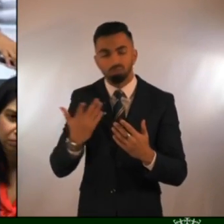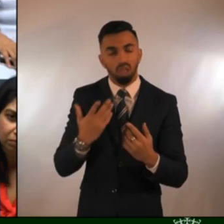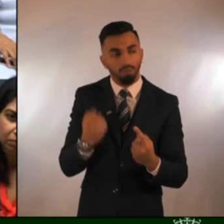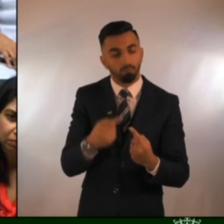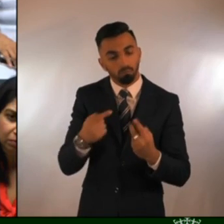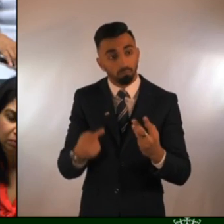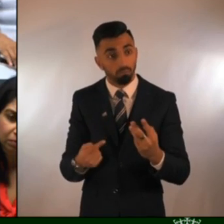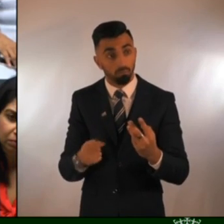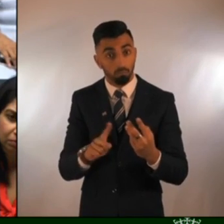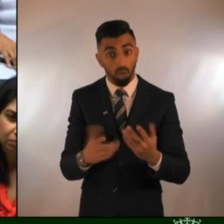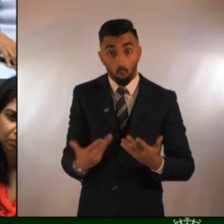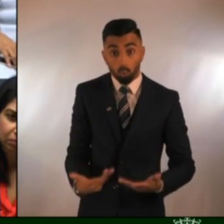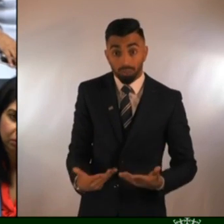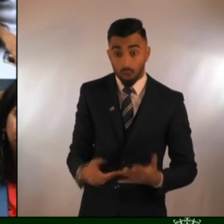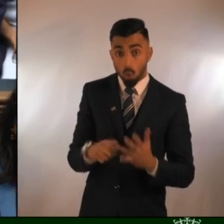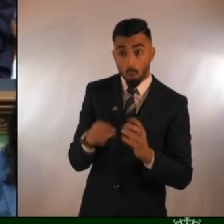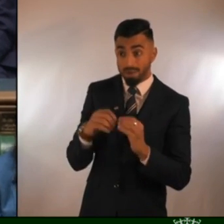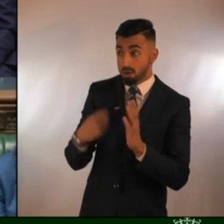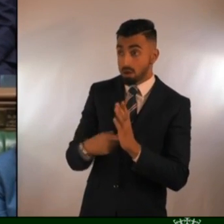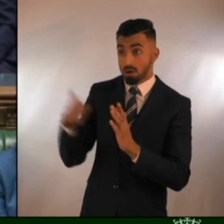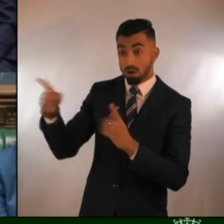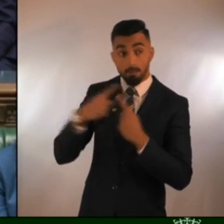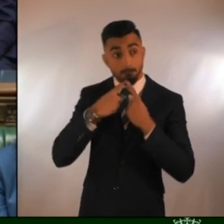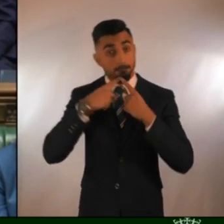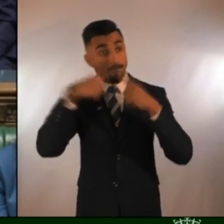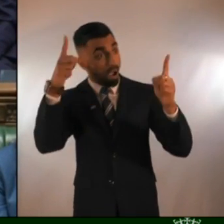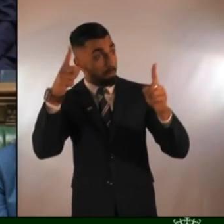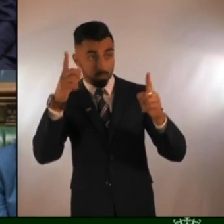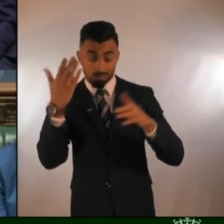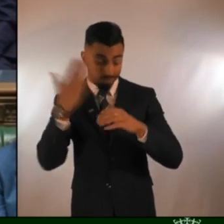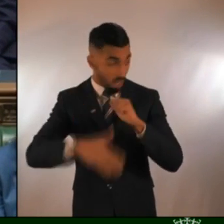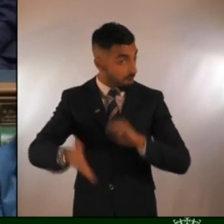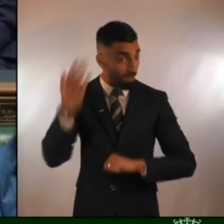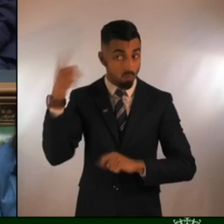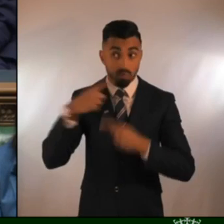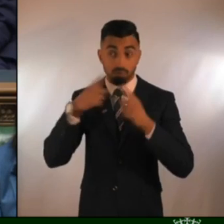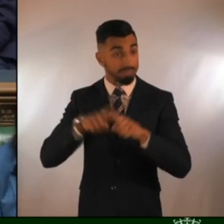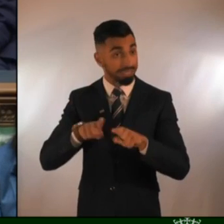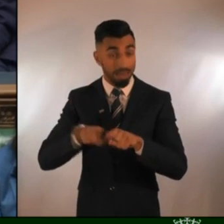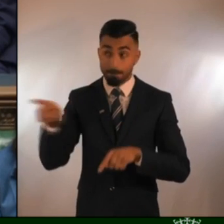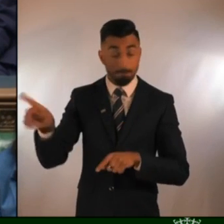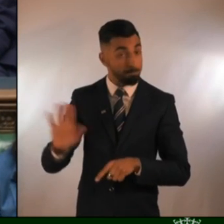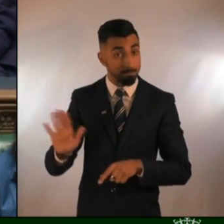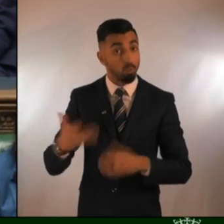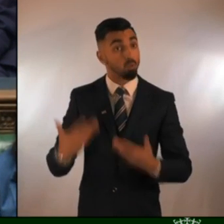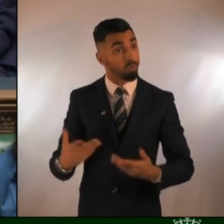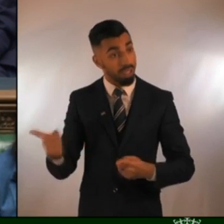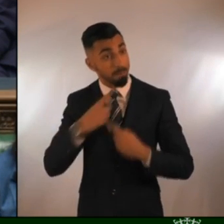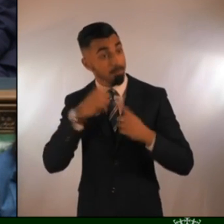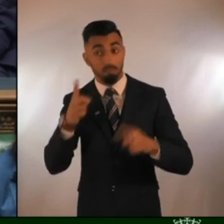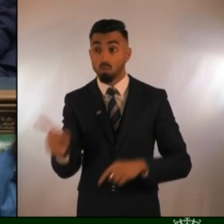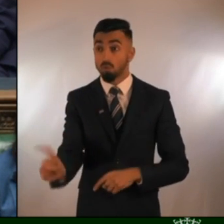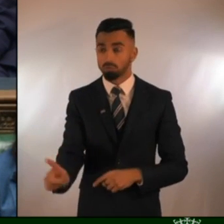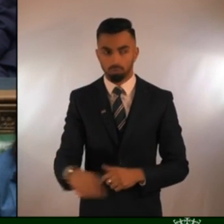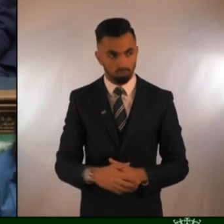they've never made before. They have said, in their words, that today's large planned increase